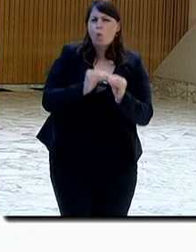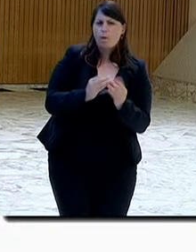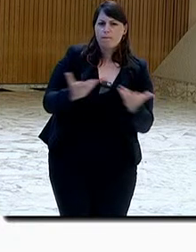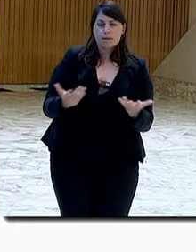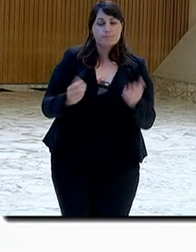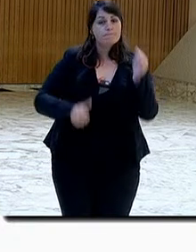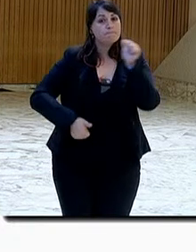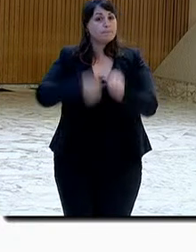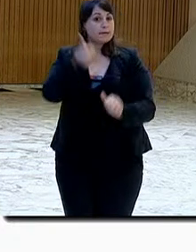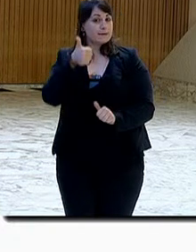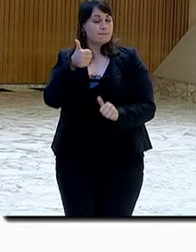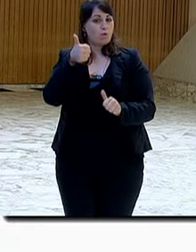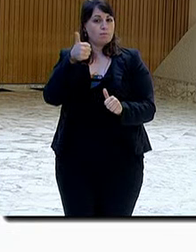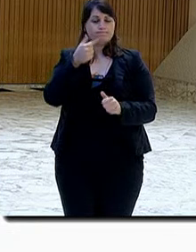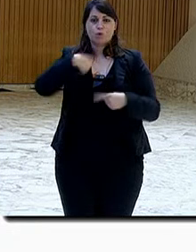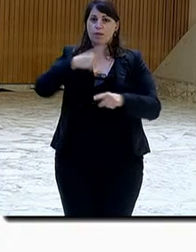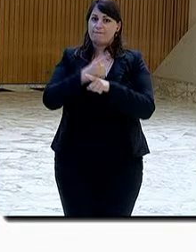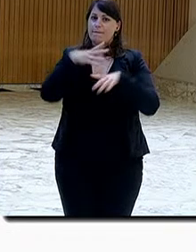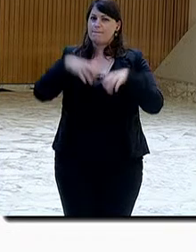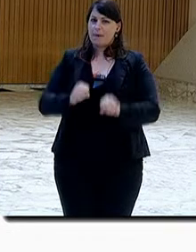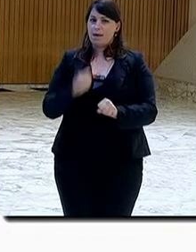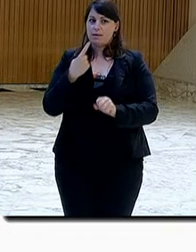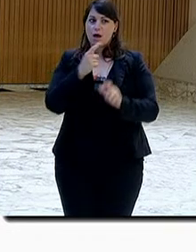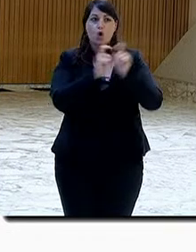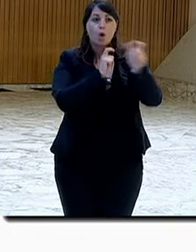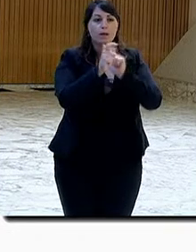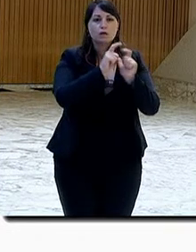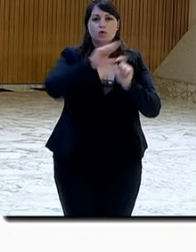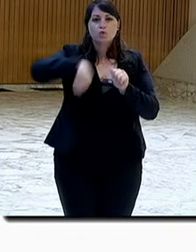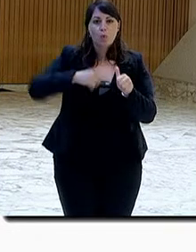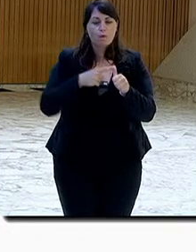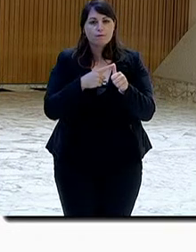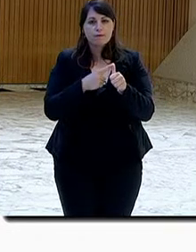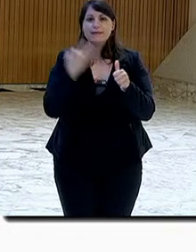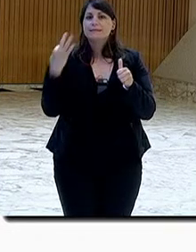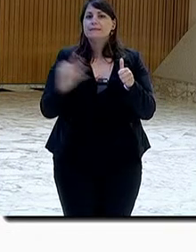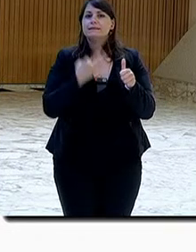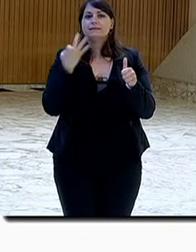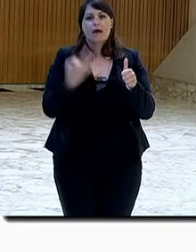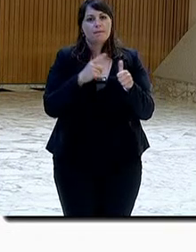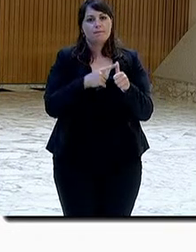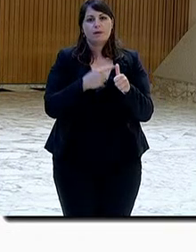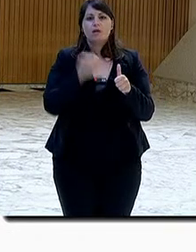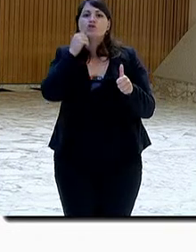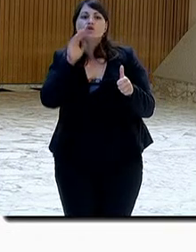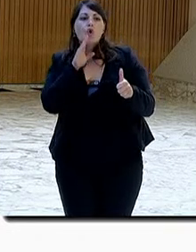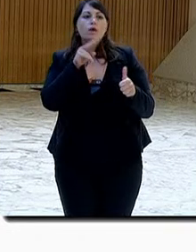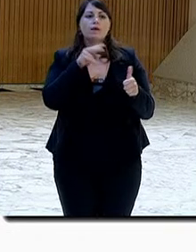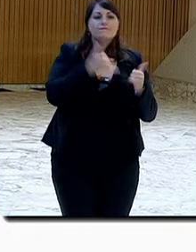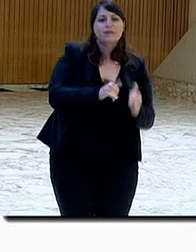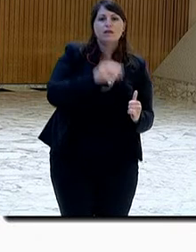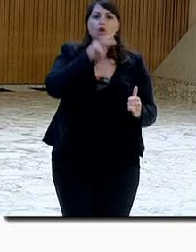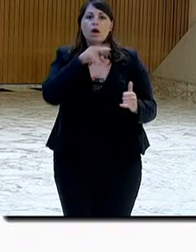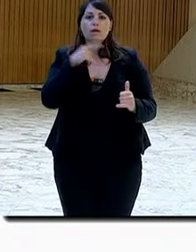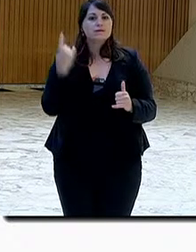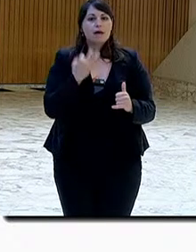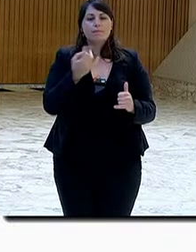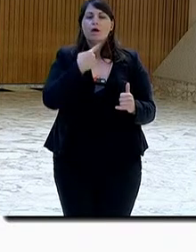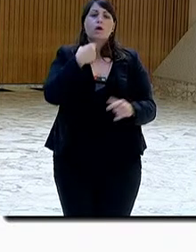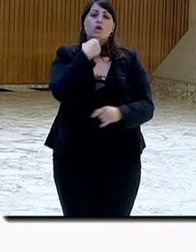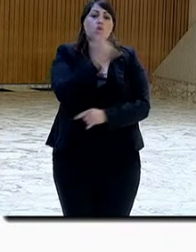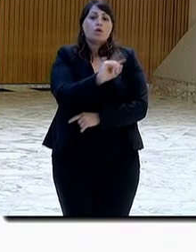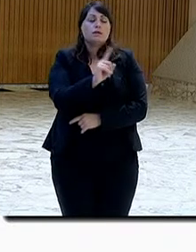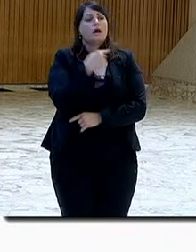priority whether you're a grandparent, parent, or younger person. Don't say, I don't have the time. As I tell my